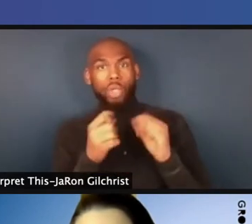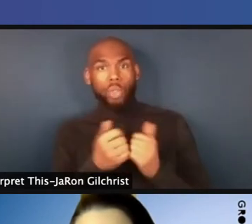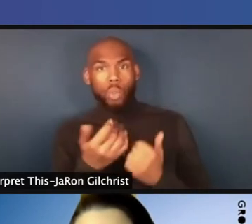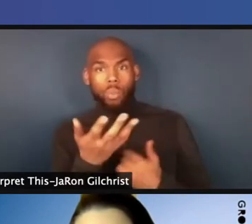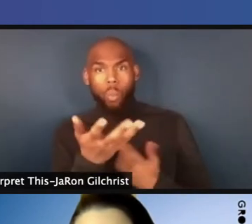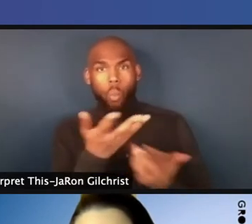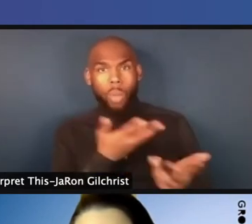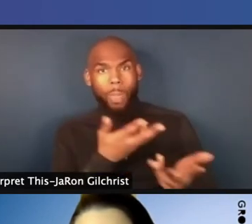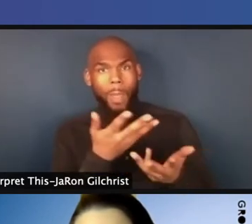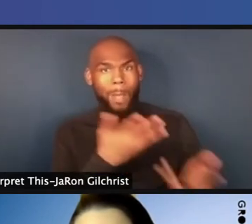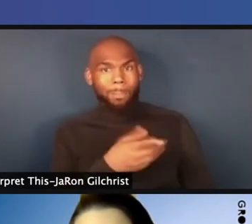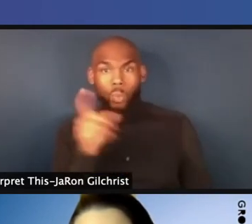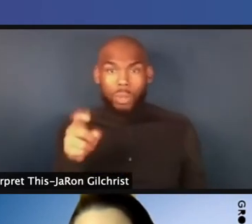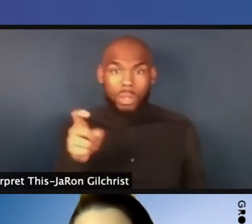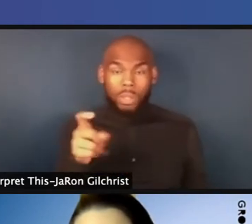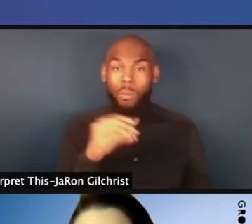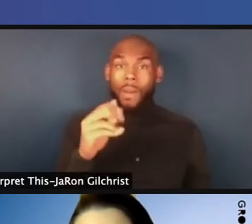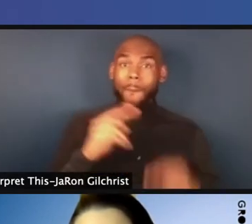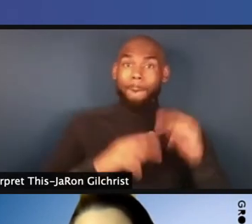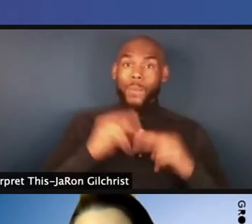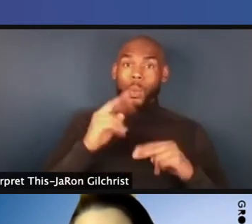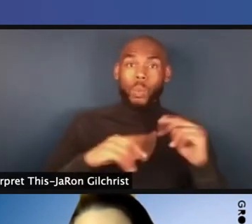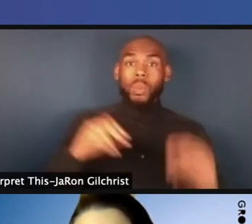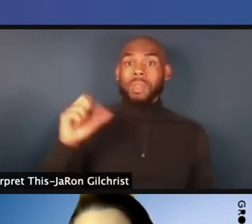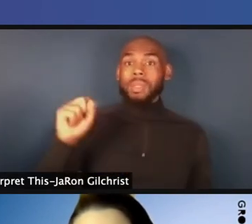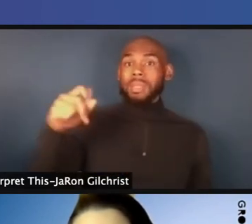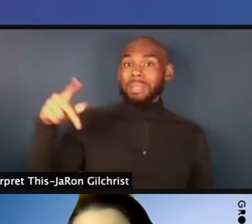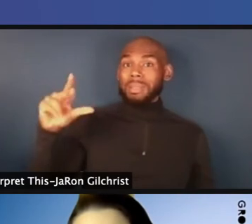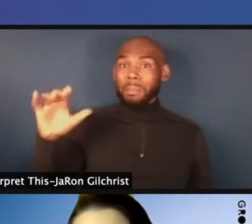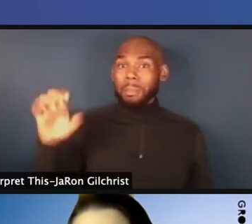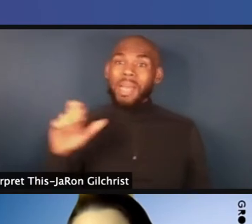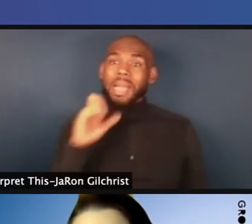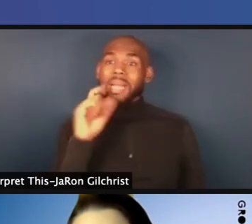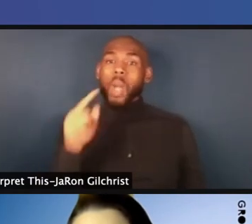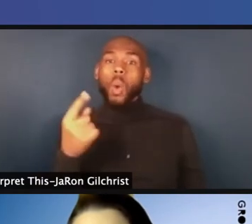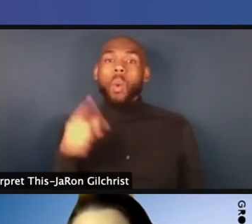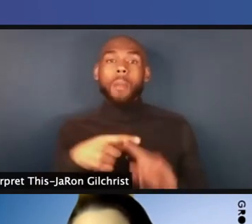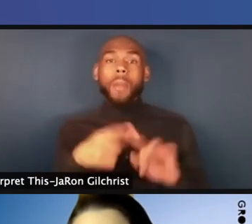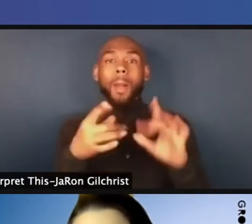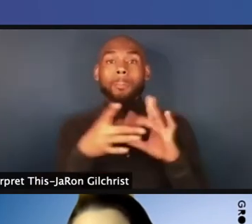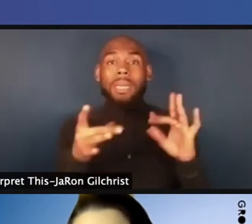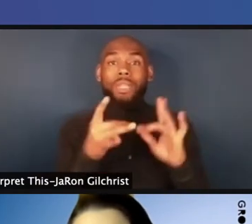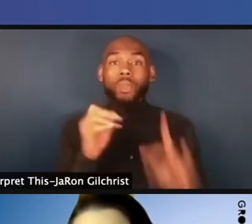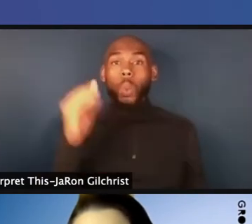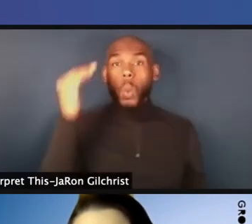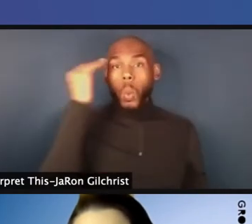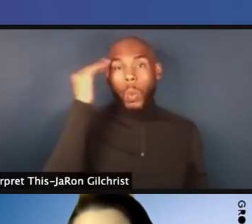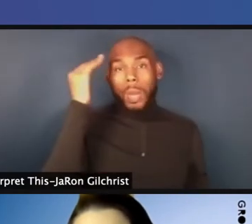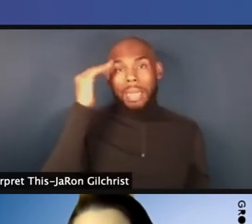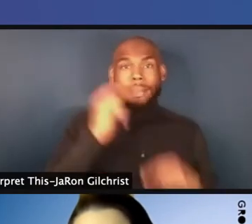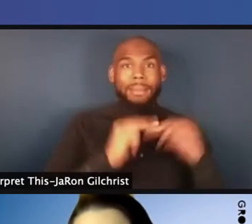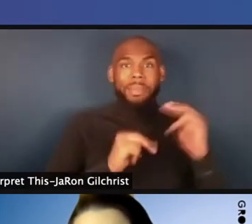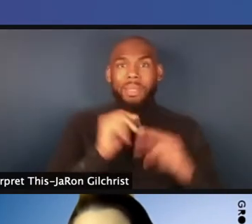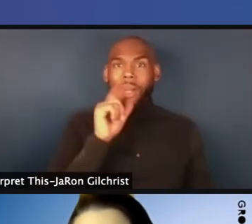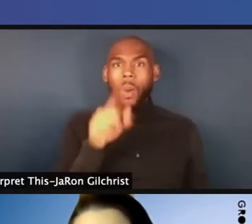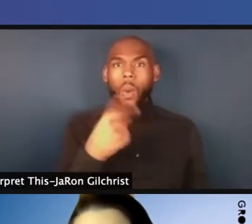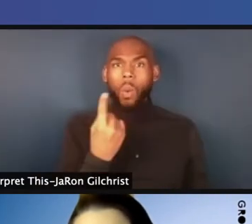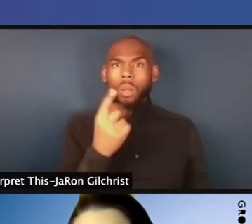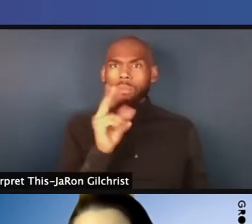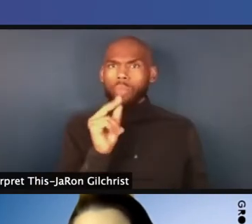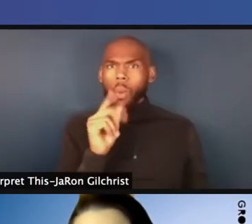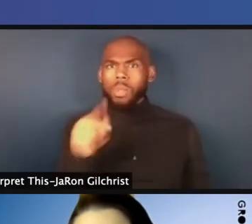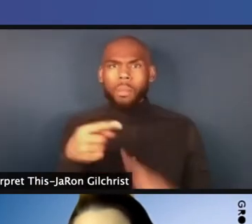what Ronnie's saying about buildings and space is it's not just about messaging or awareness building. It's also about follow through.